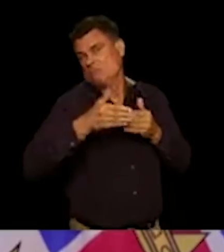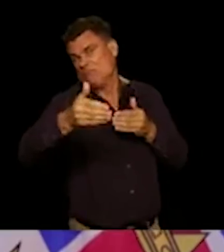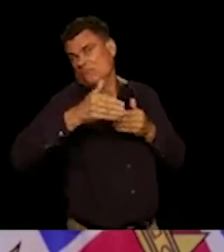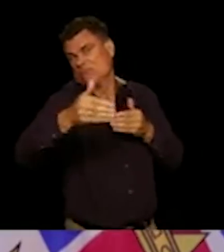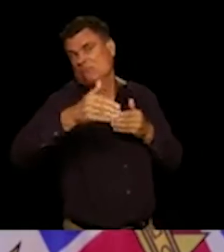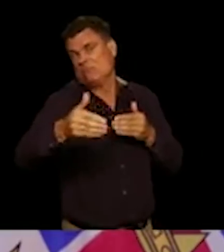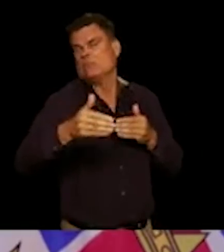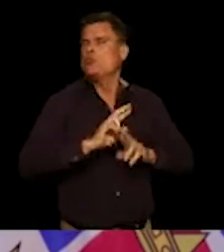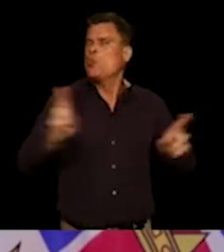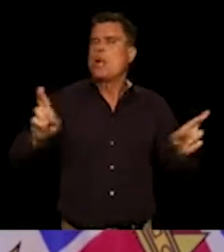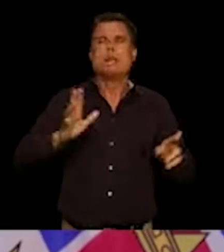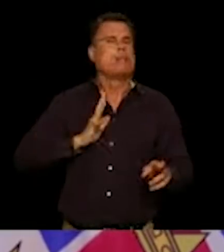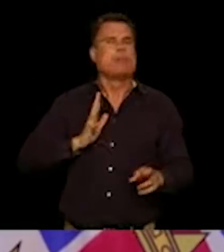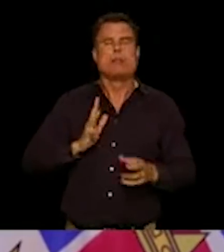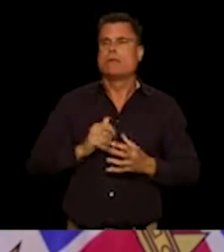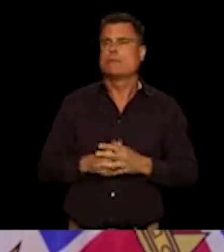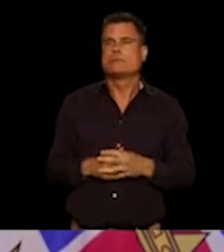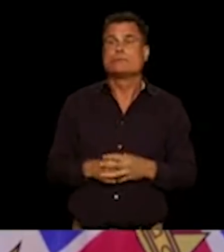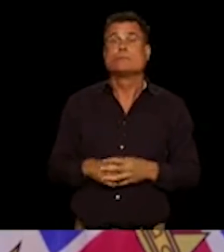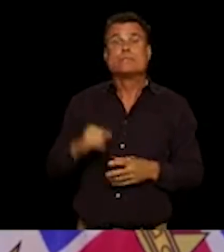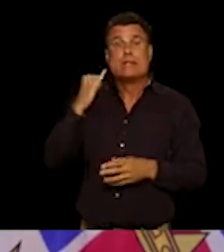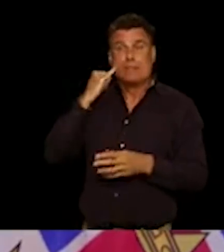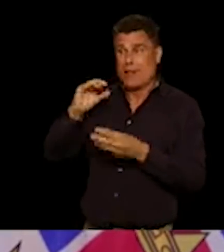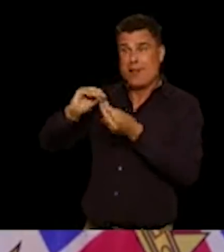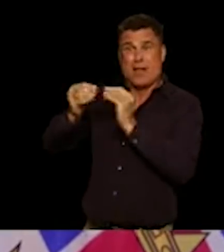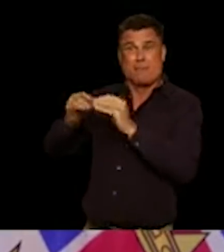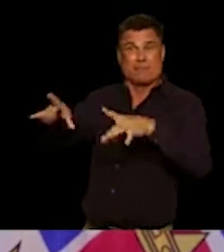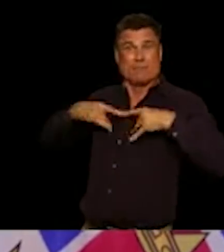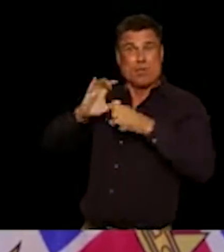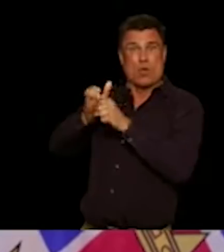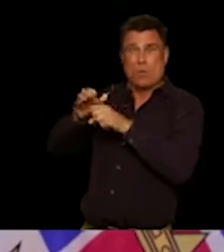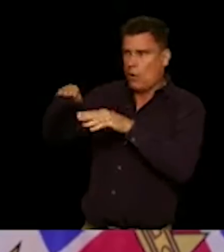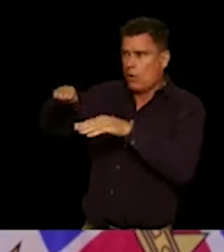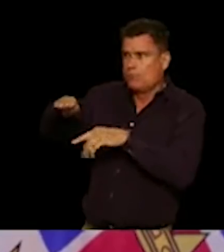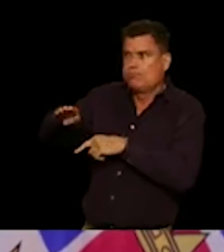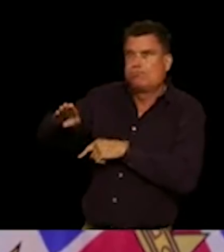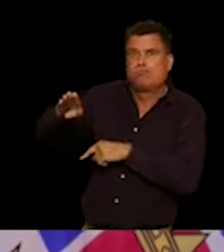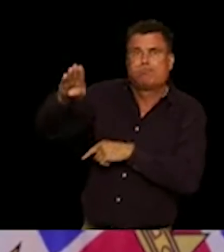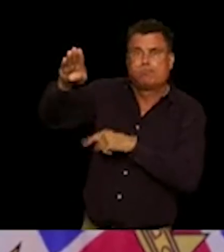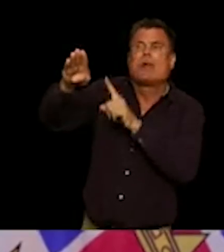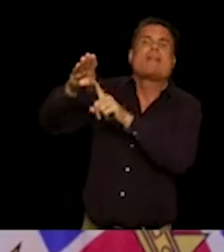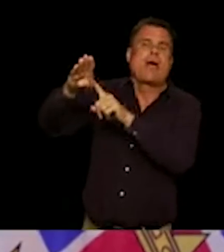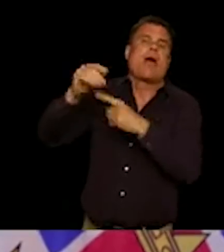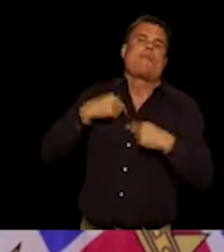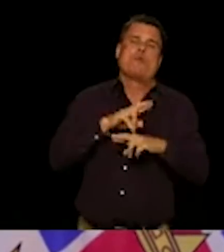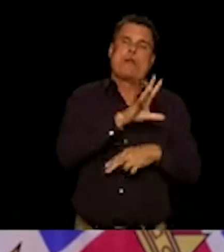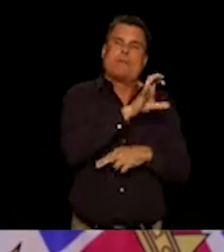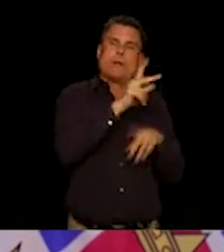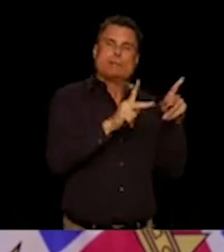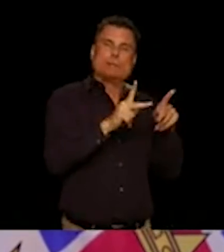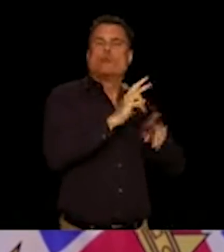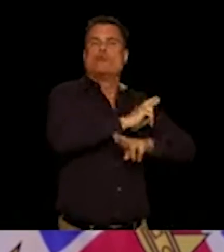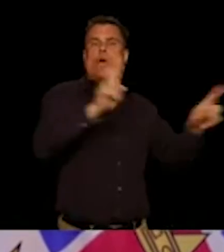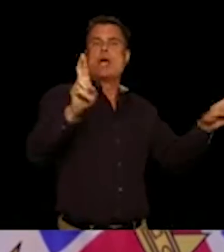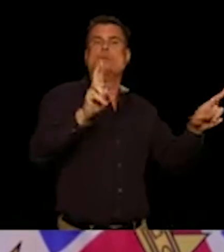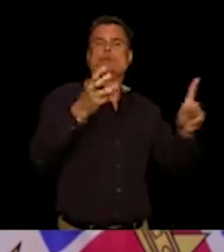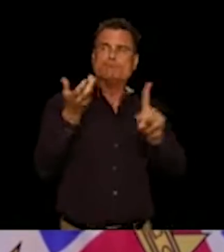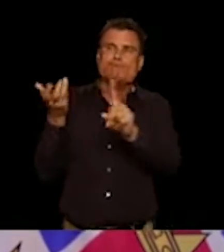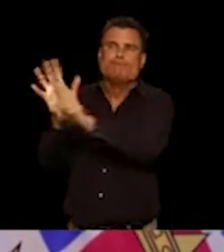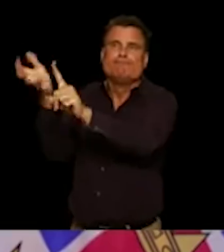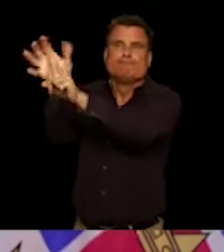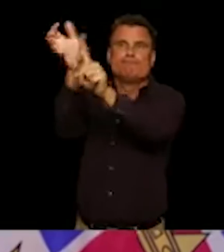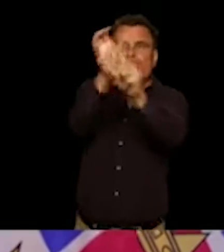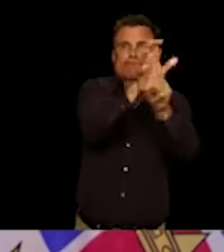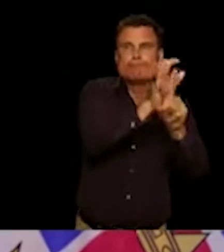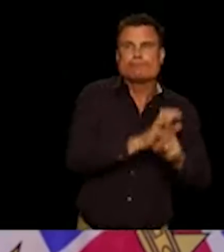of our pandemic here in BC and make sure we're prepared if there's a surge of cases in the coming months.